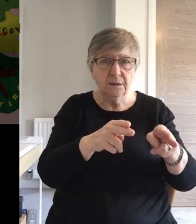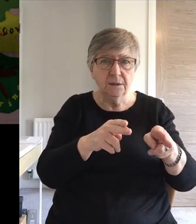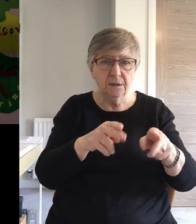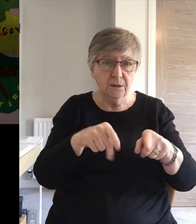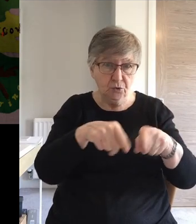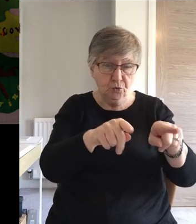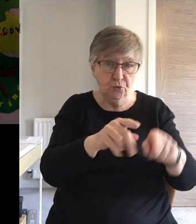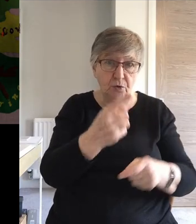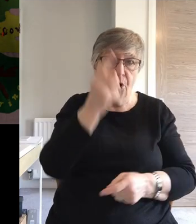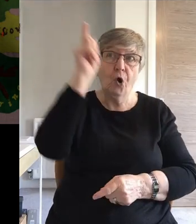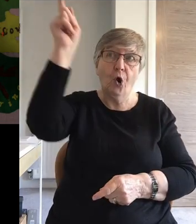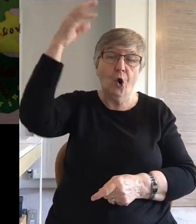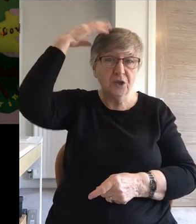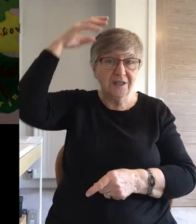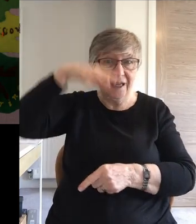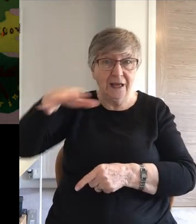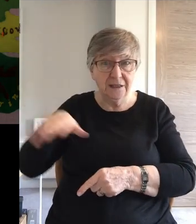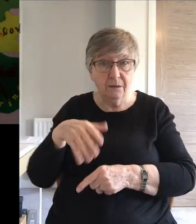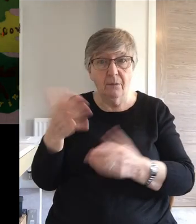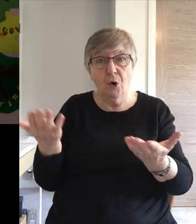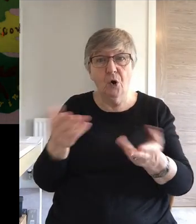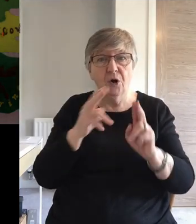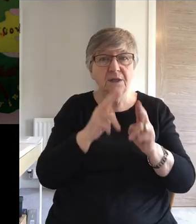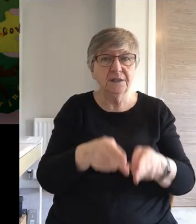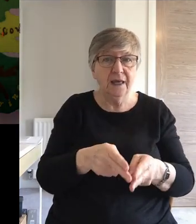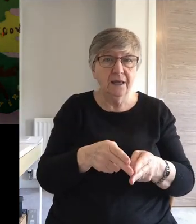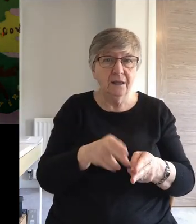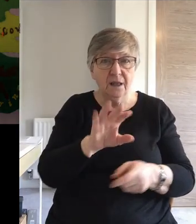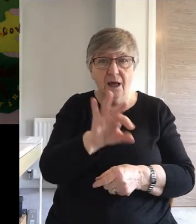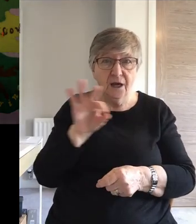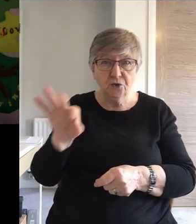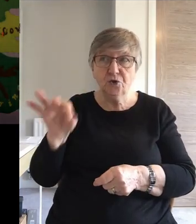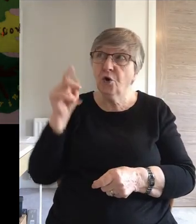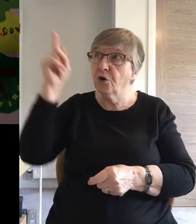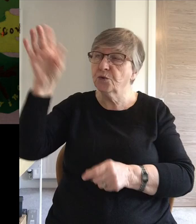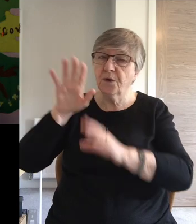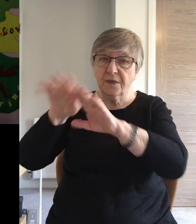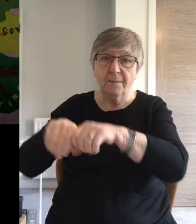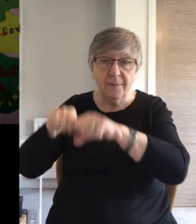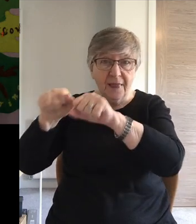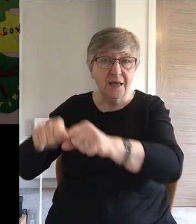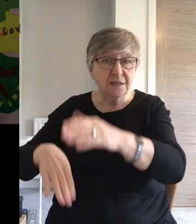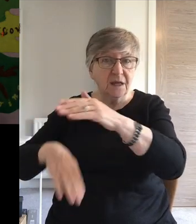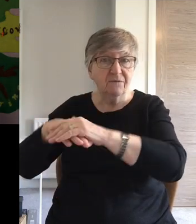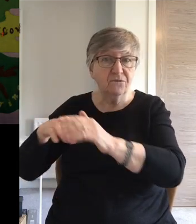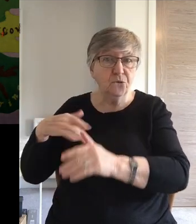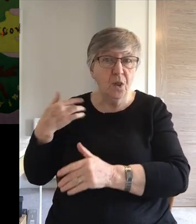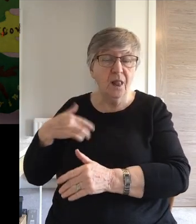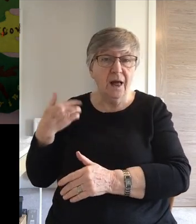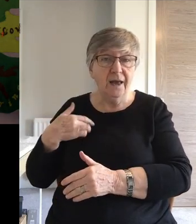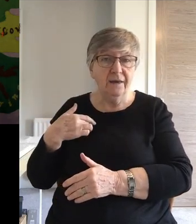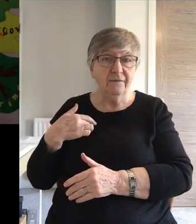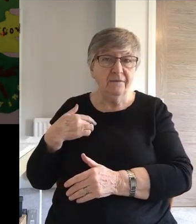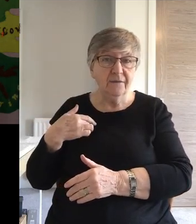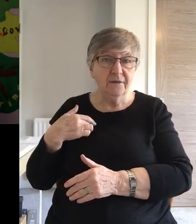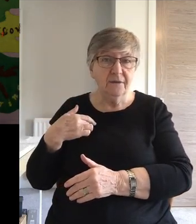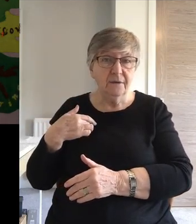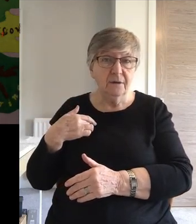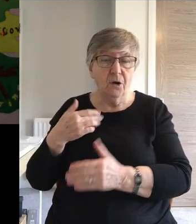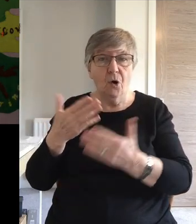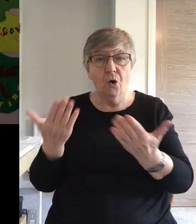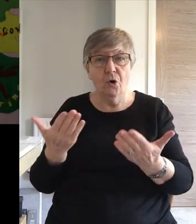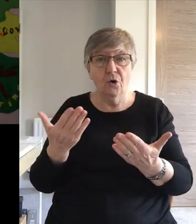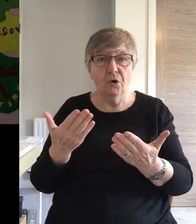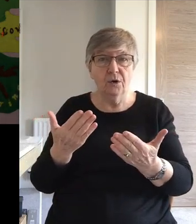It's a choice between the kingdom of God and death. It's a choice between the blessings and the fullness of life that wisdom has laid out